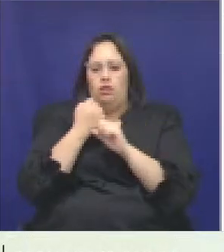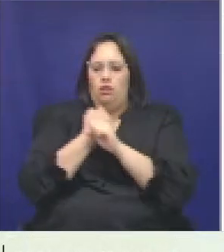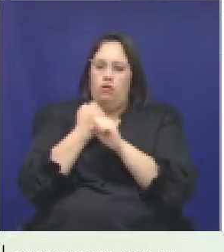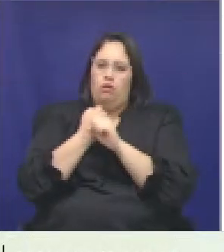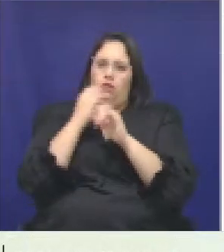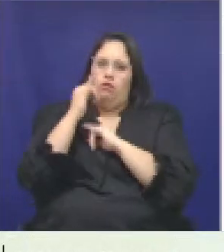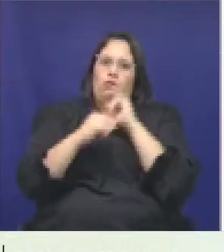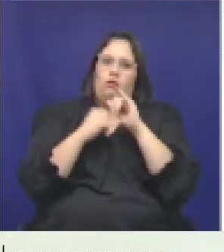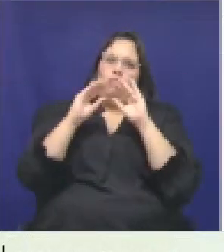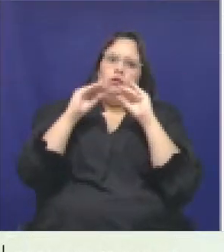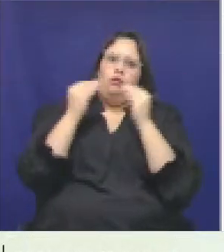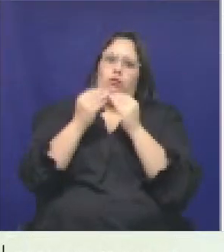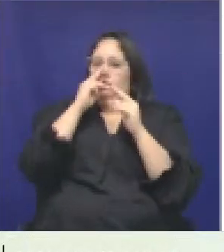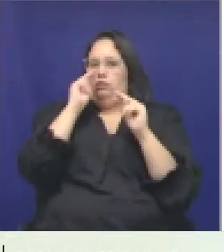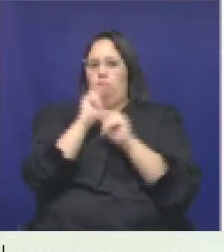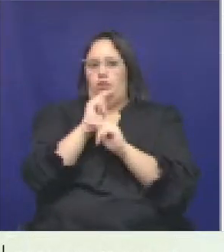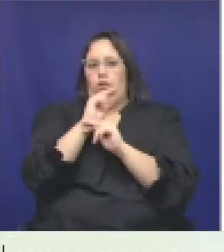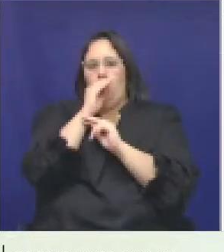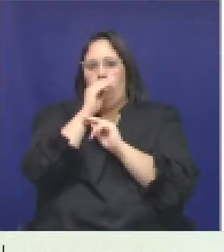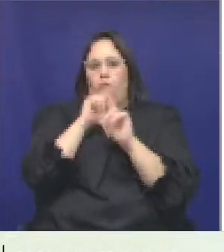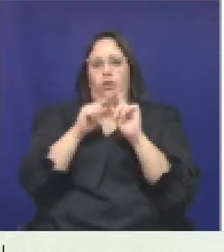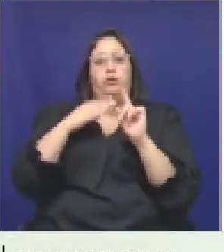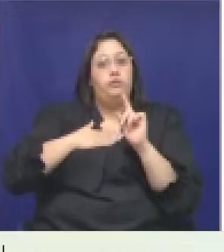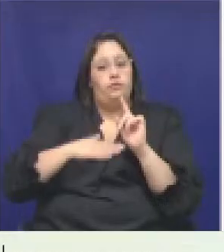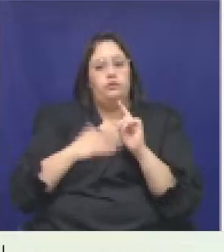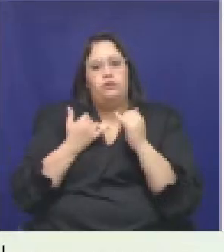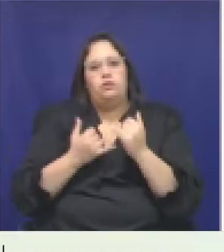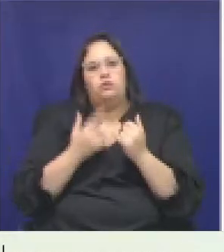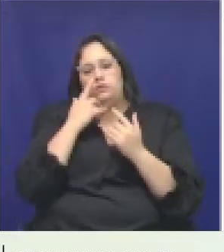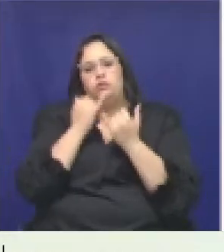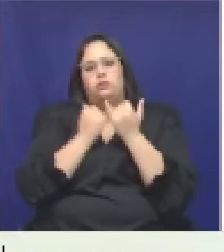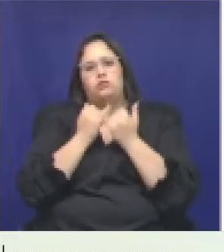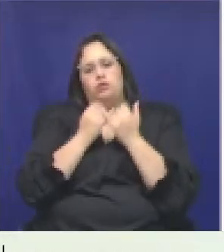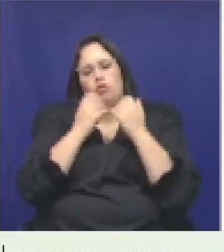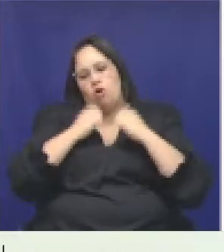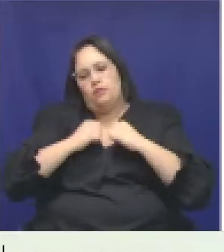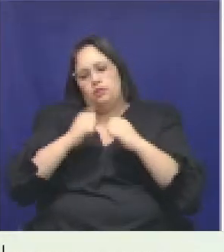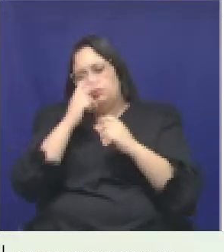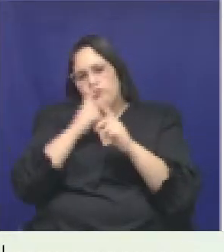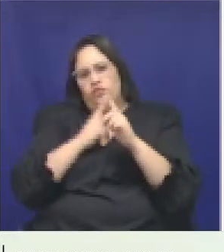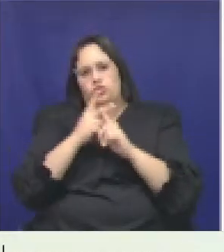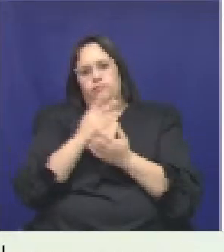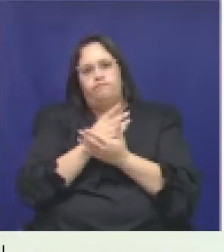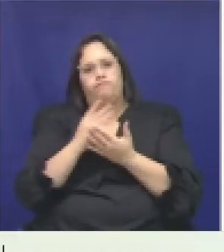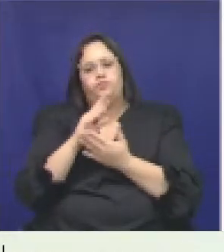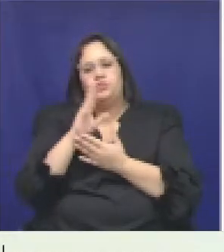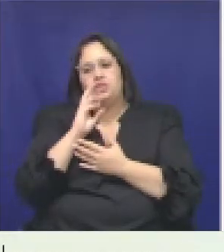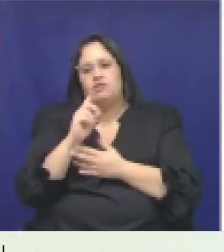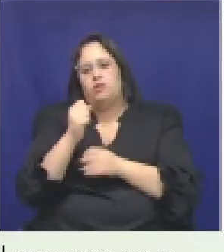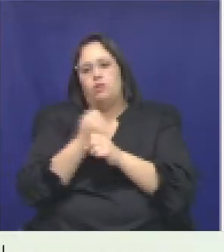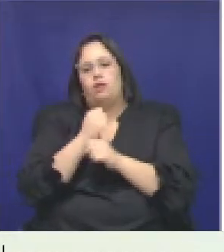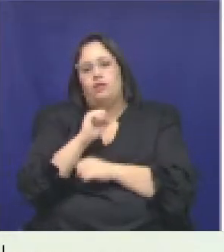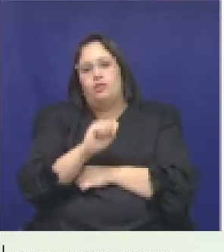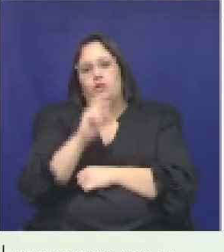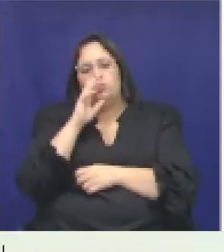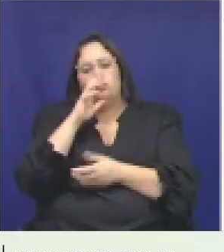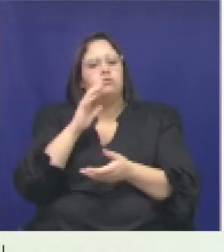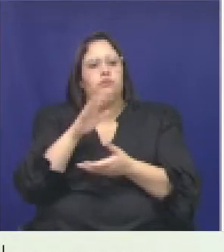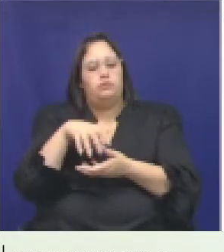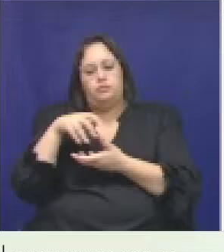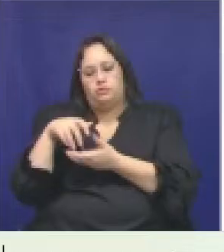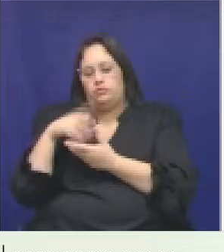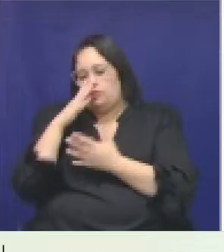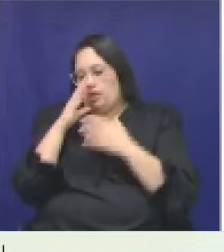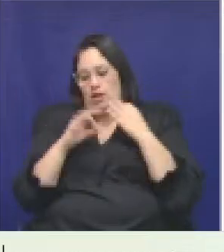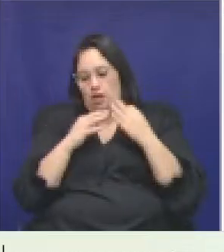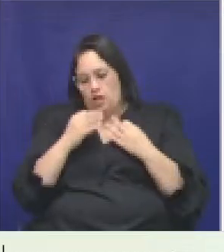International Organization, yet wants to discredit competent professionals whose daily work is to collect data, analyze it, and